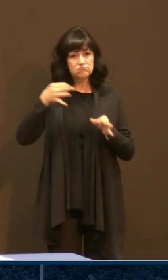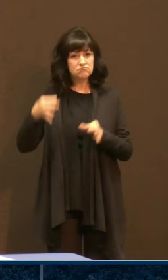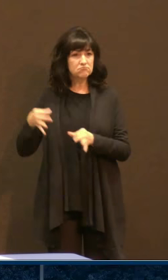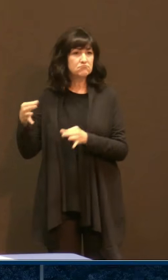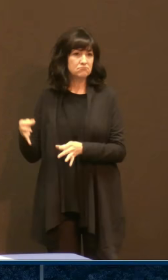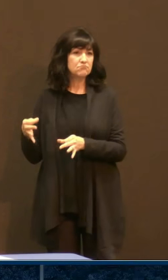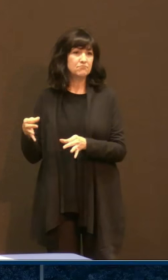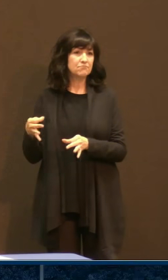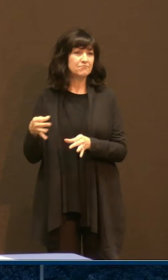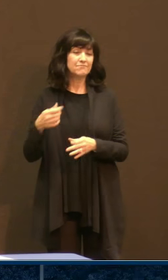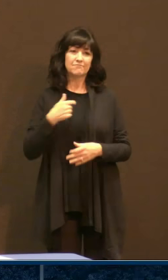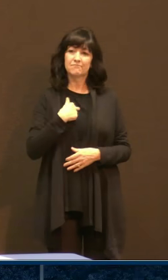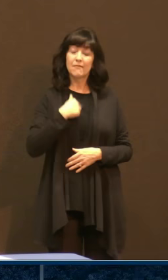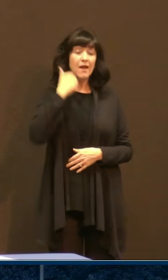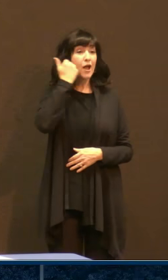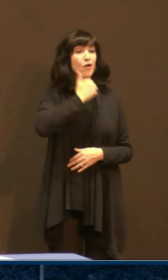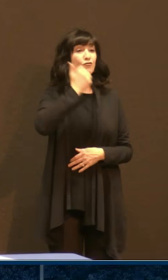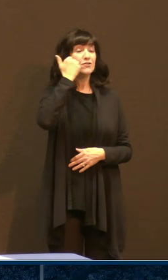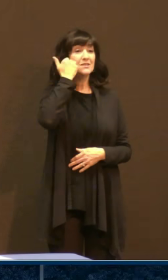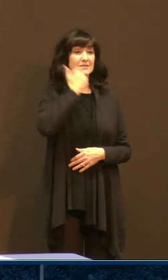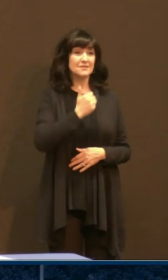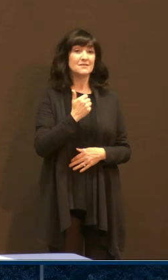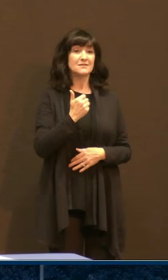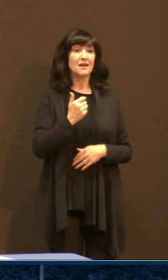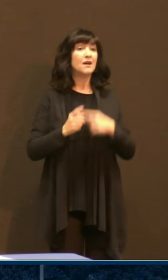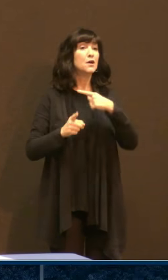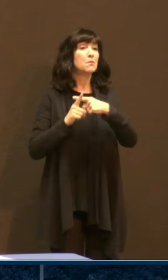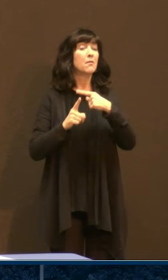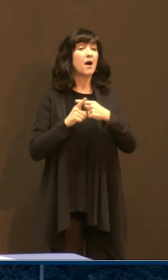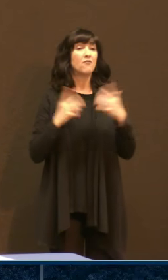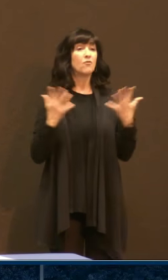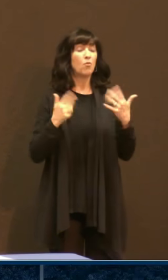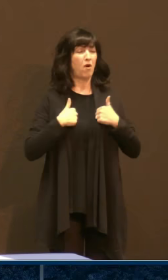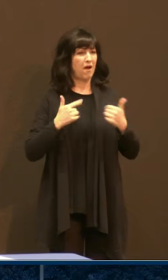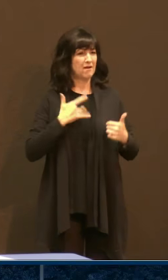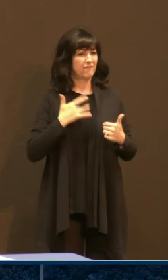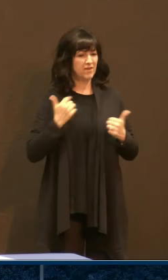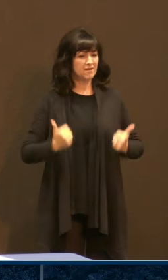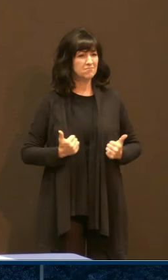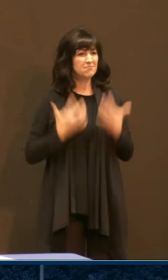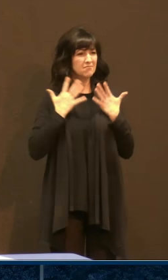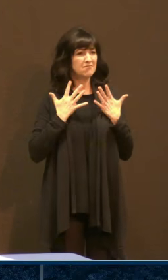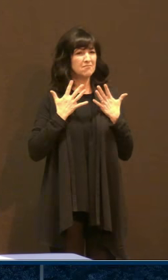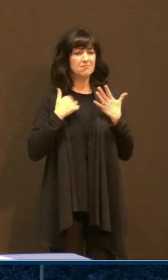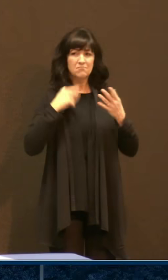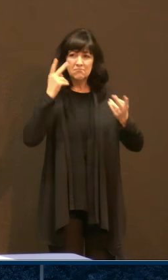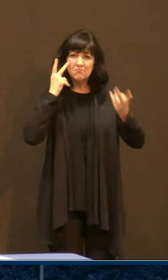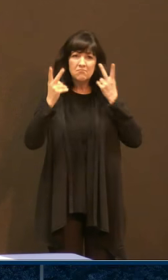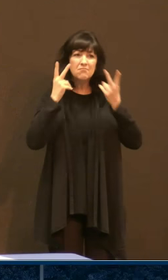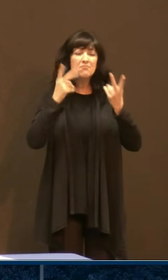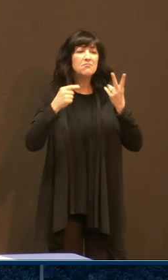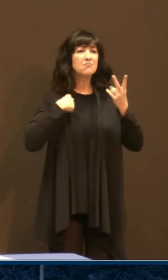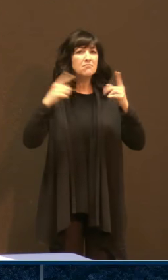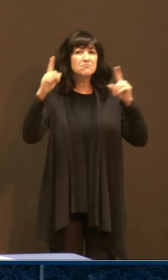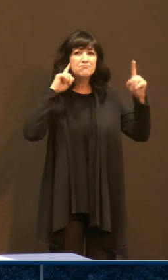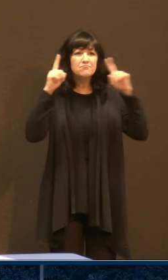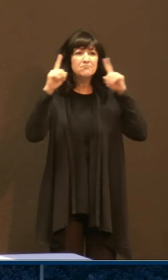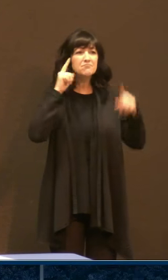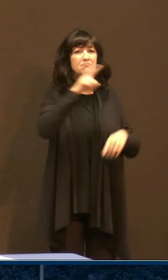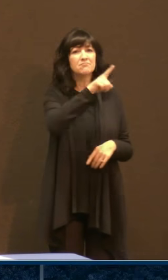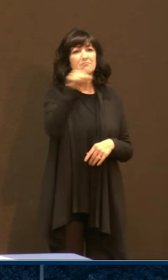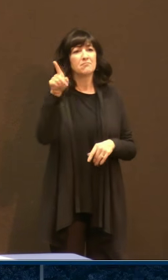I'm lifted up every day by just unbelievable acts of kindness and